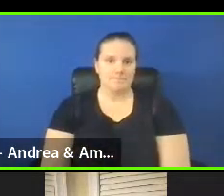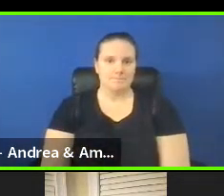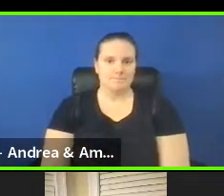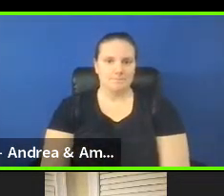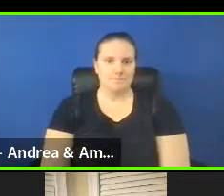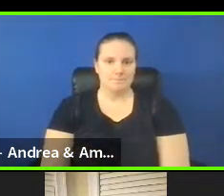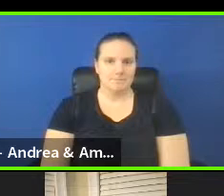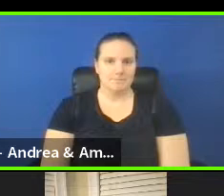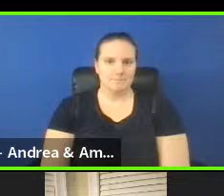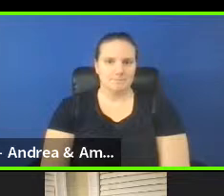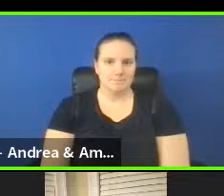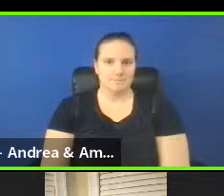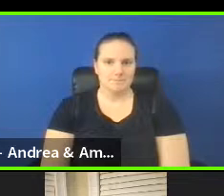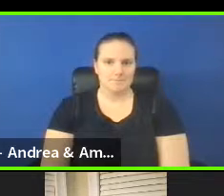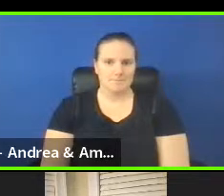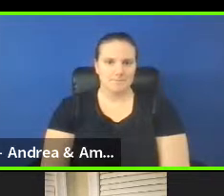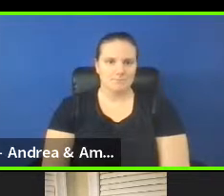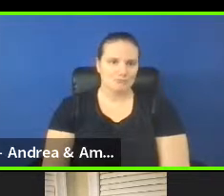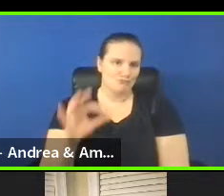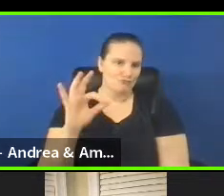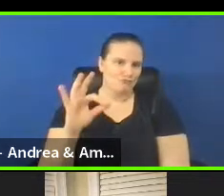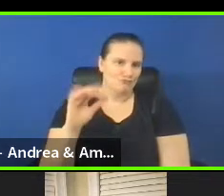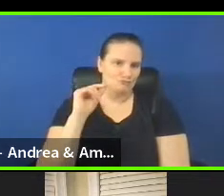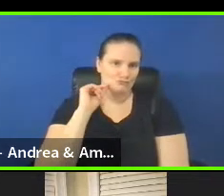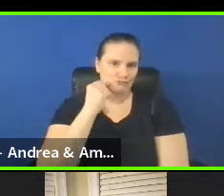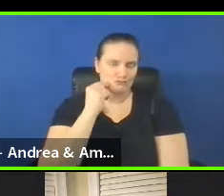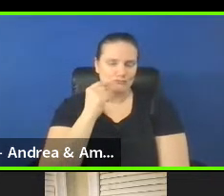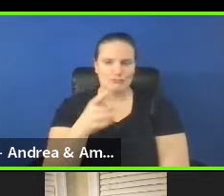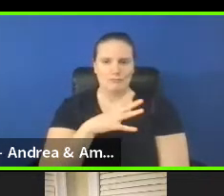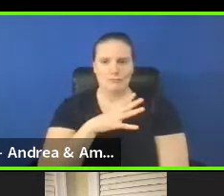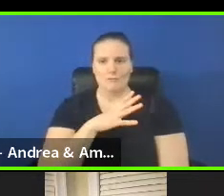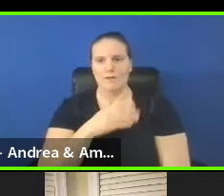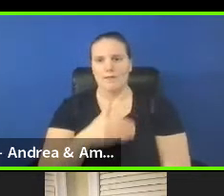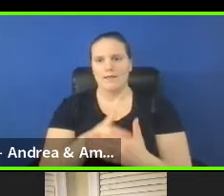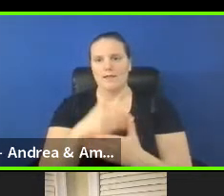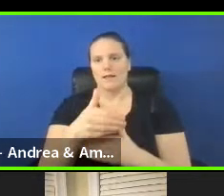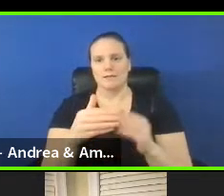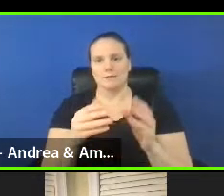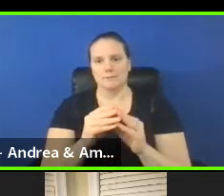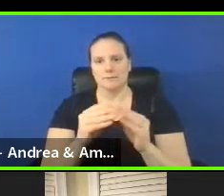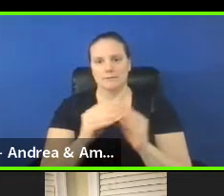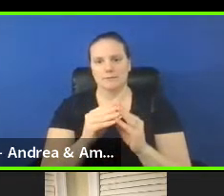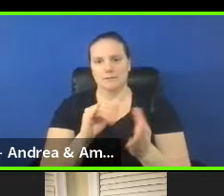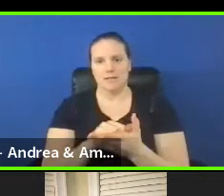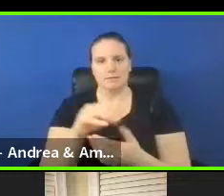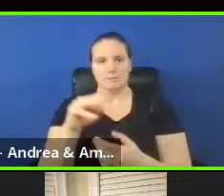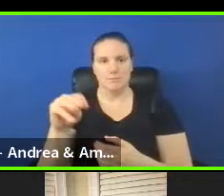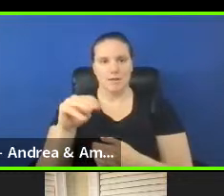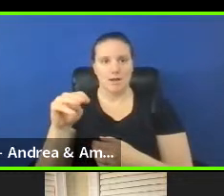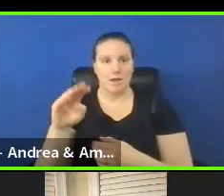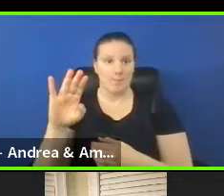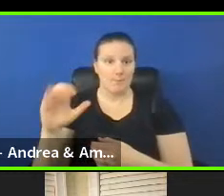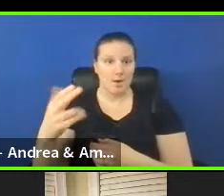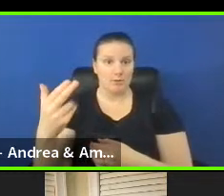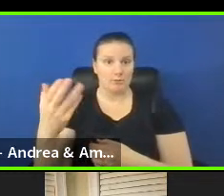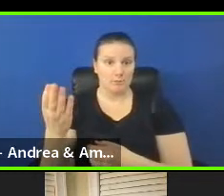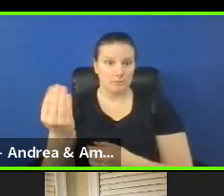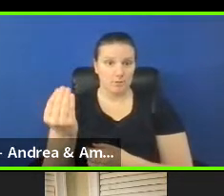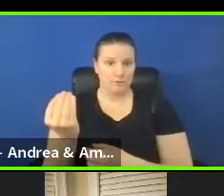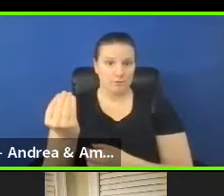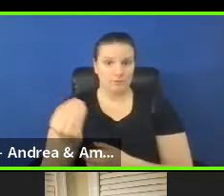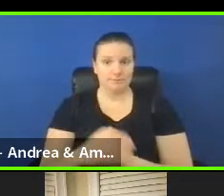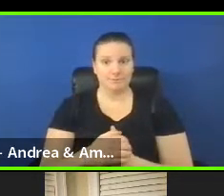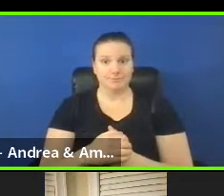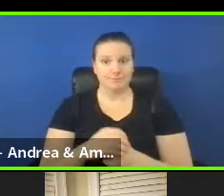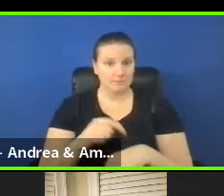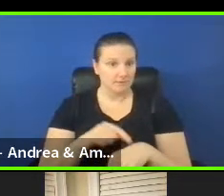Cool. Good deal. Good deal. So our next meeting is Monday, March 14th